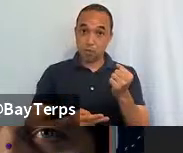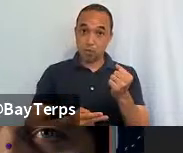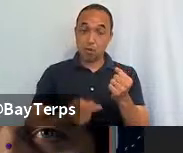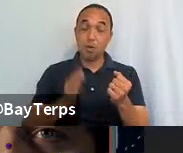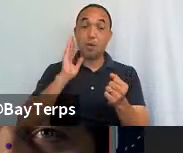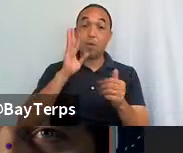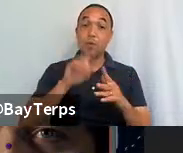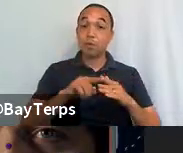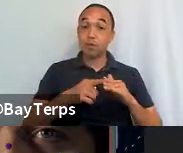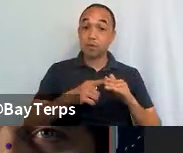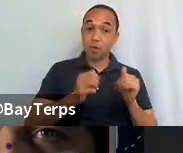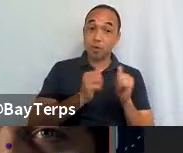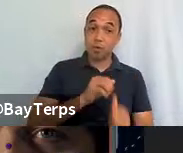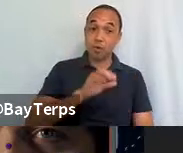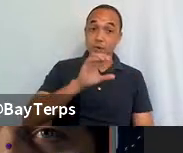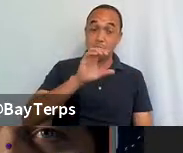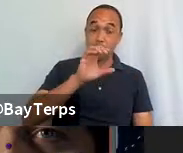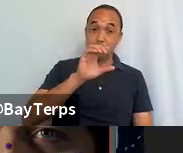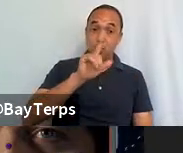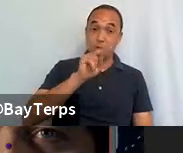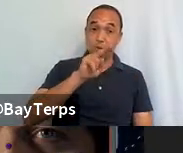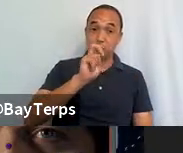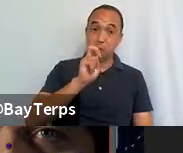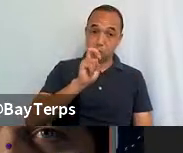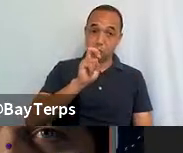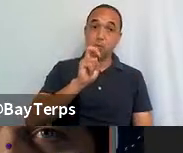to start with our clone stamp tool.